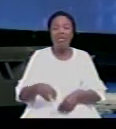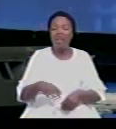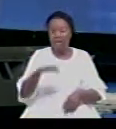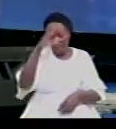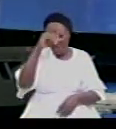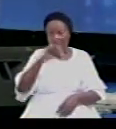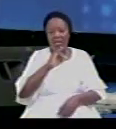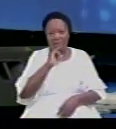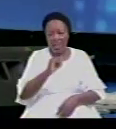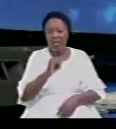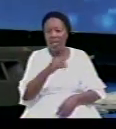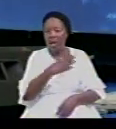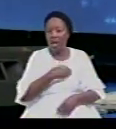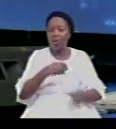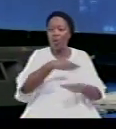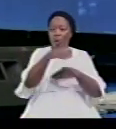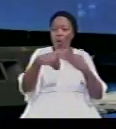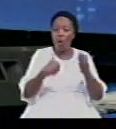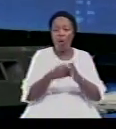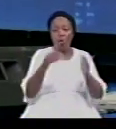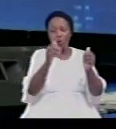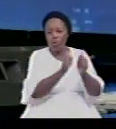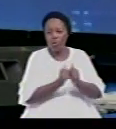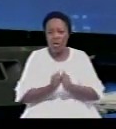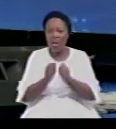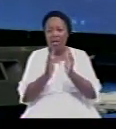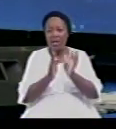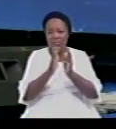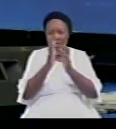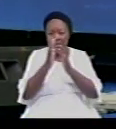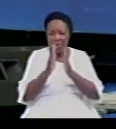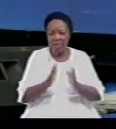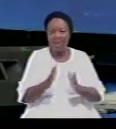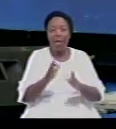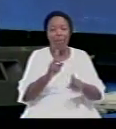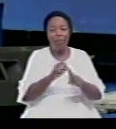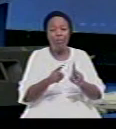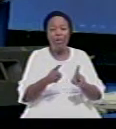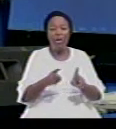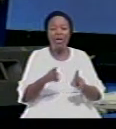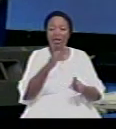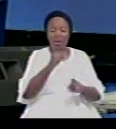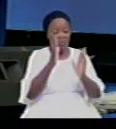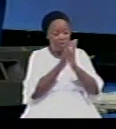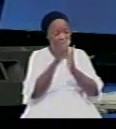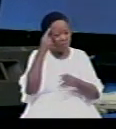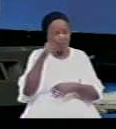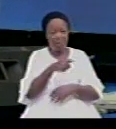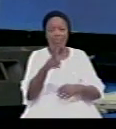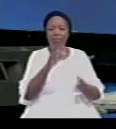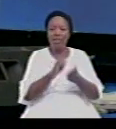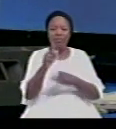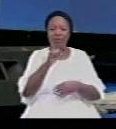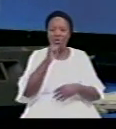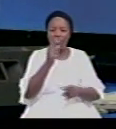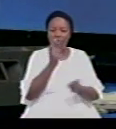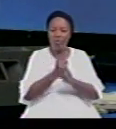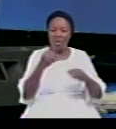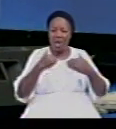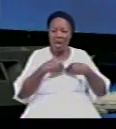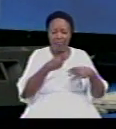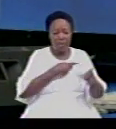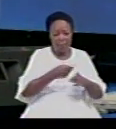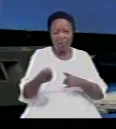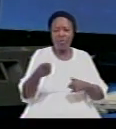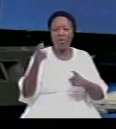an altogether Christian. But he prayed for them that they will not have the persecution